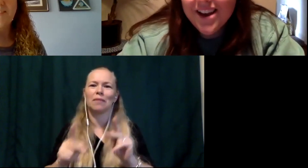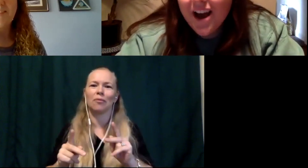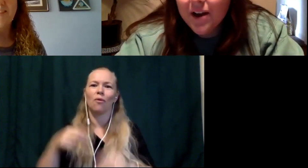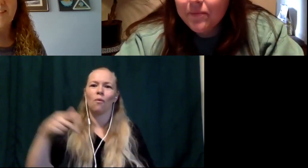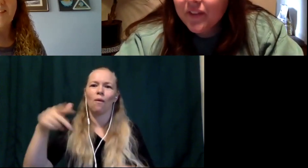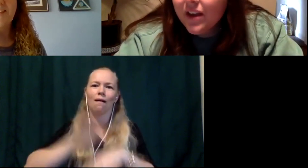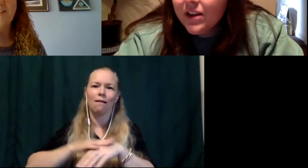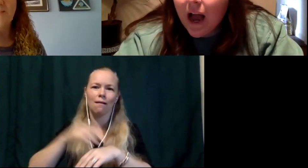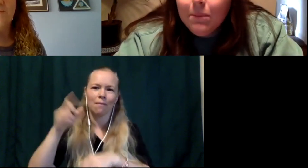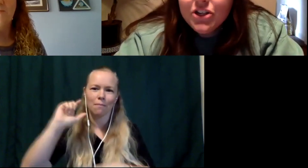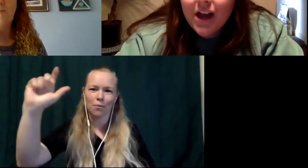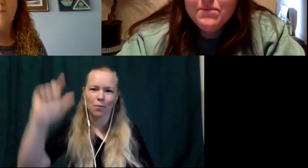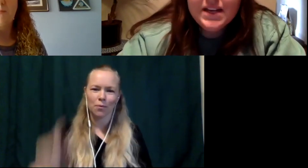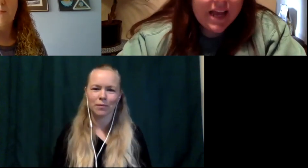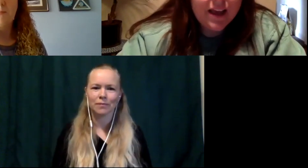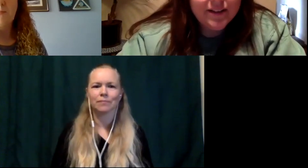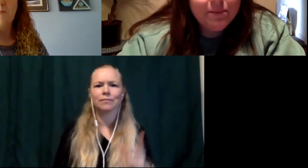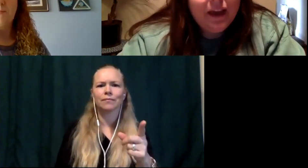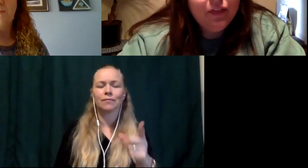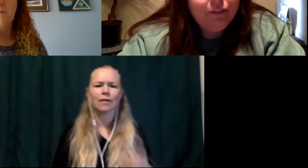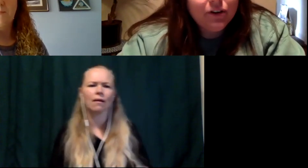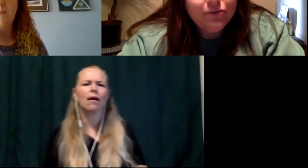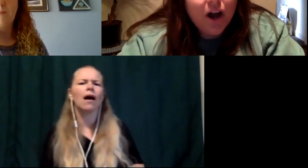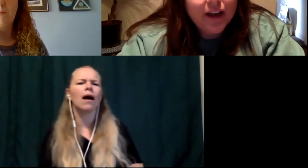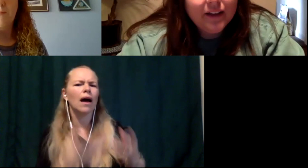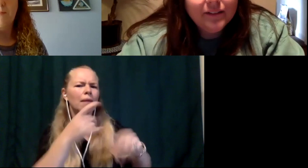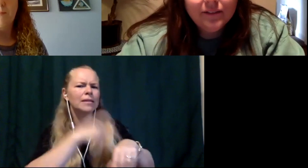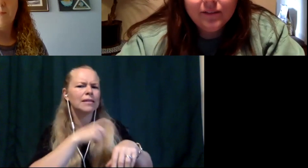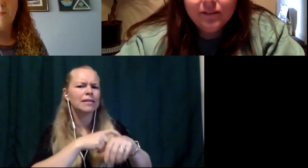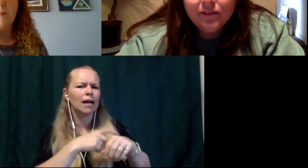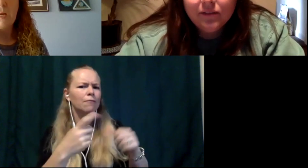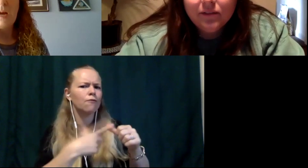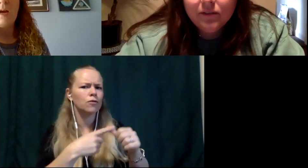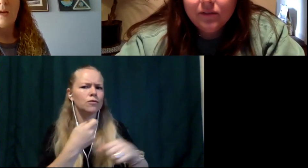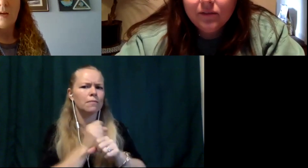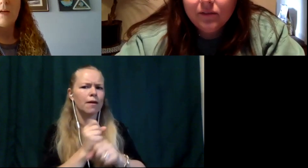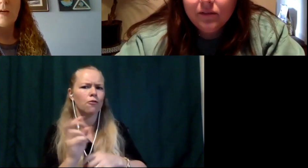Thanks. How much time did it take to make the first rocket?